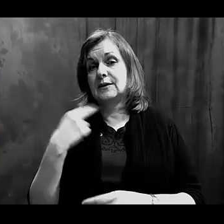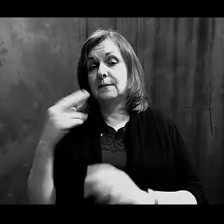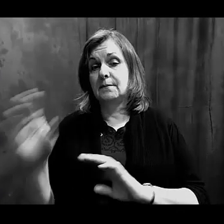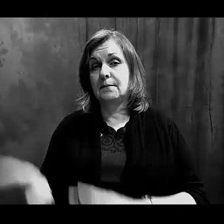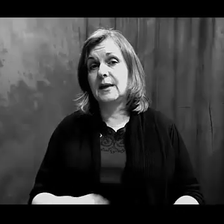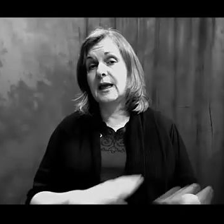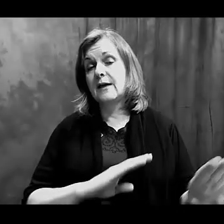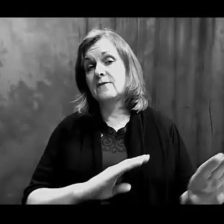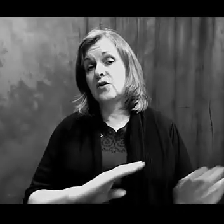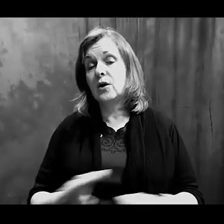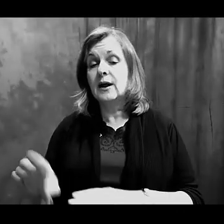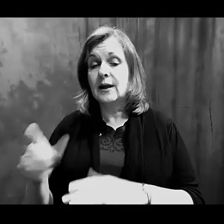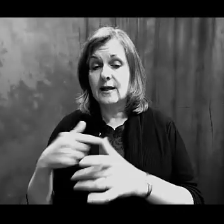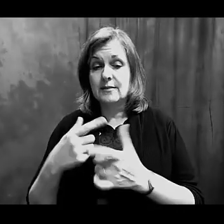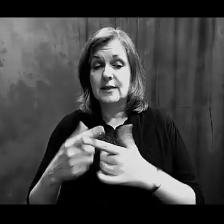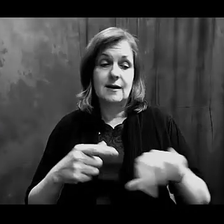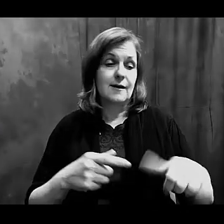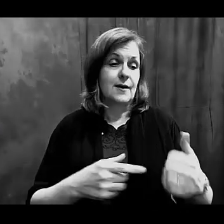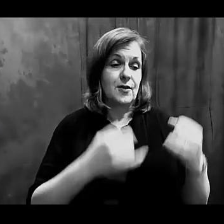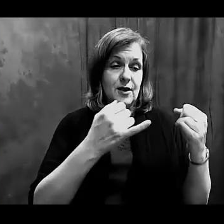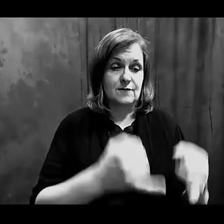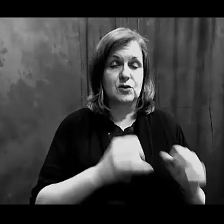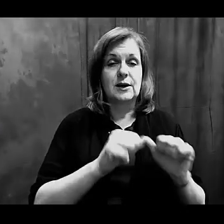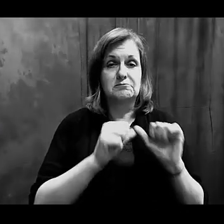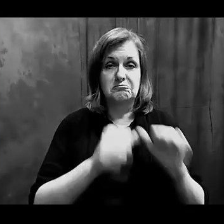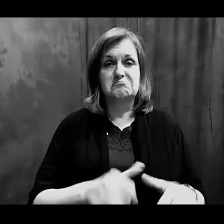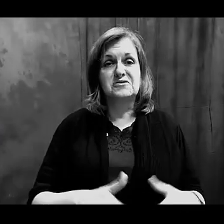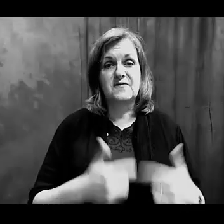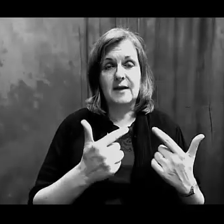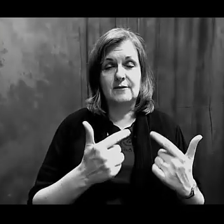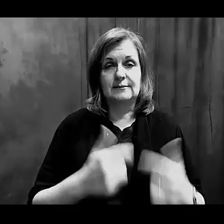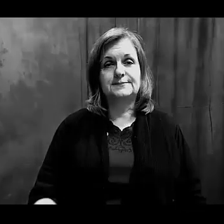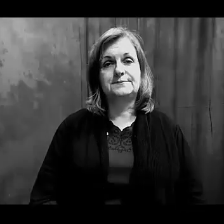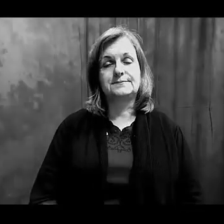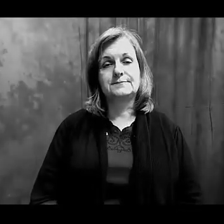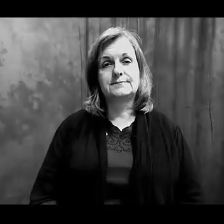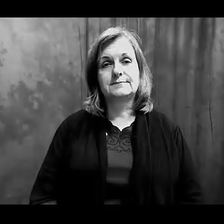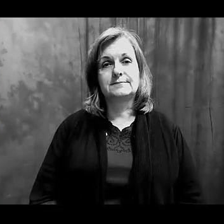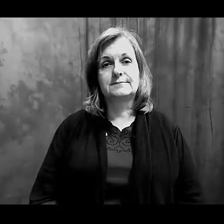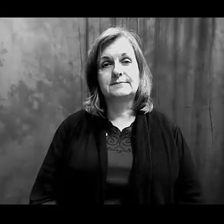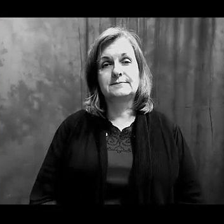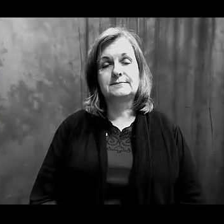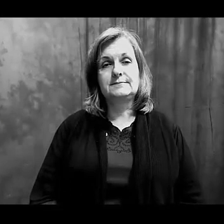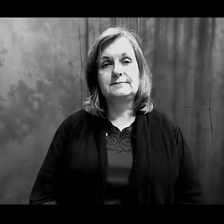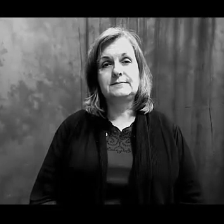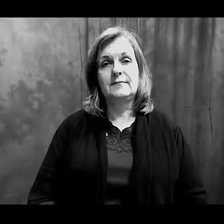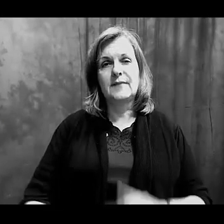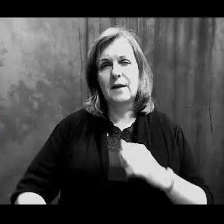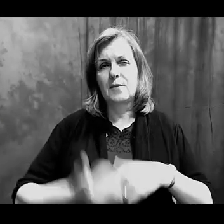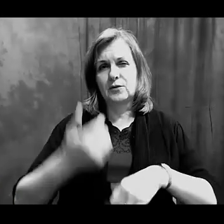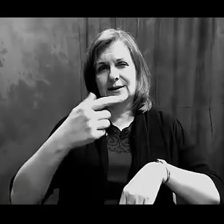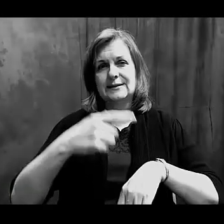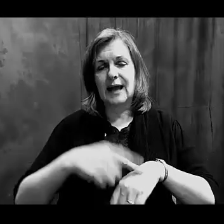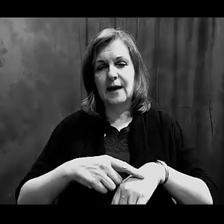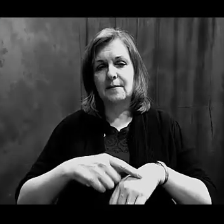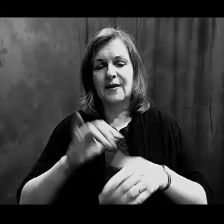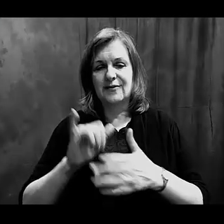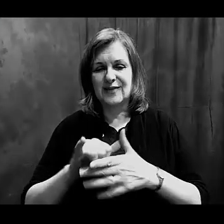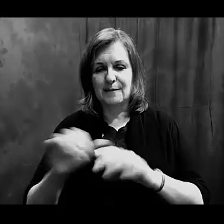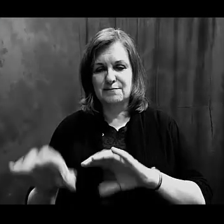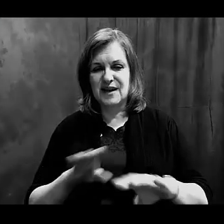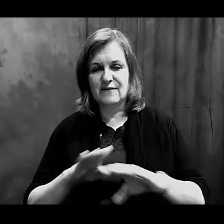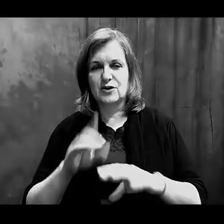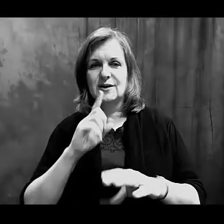out very risky behaviors so that another individual can survive. Now, most of the time we see this